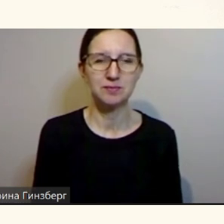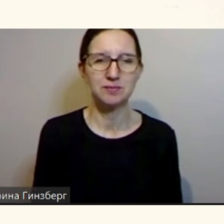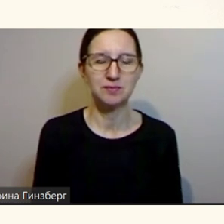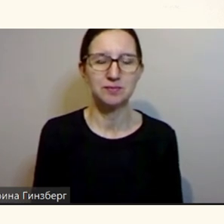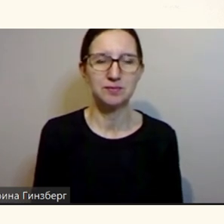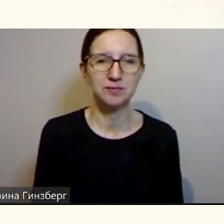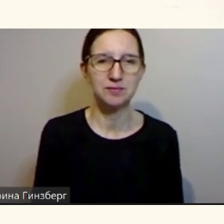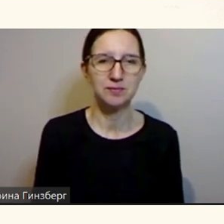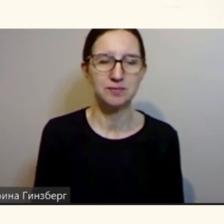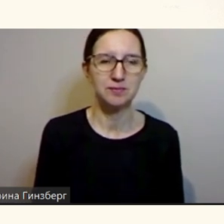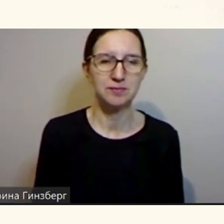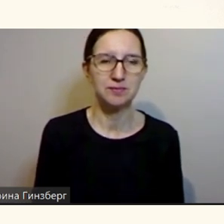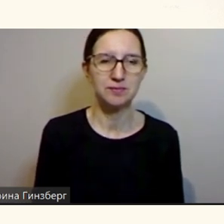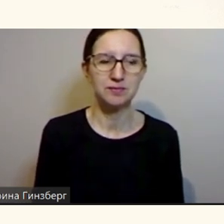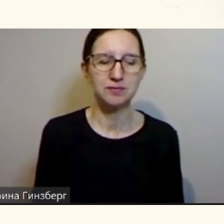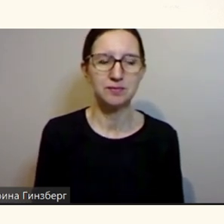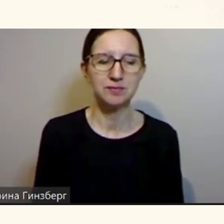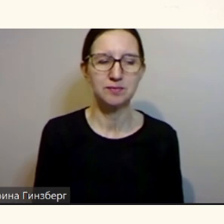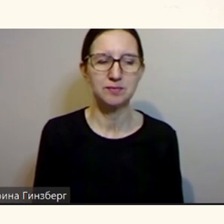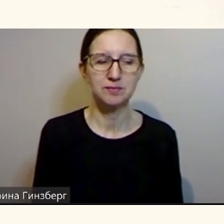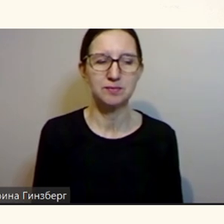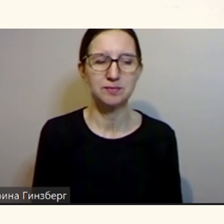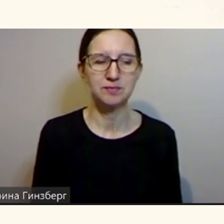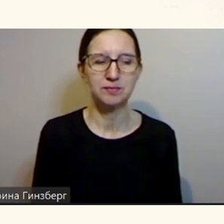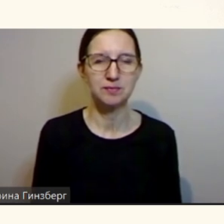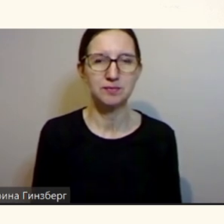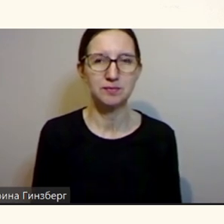for saying a couple of words already about